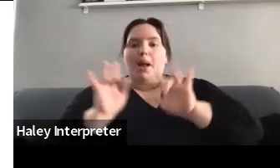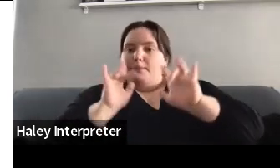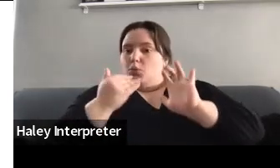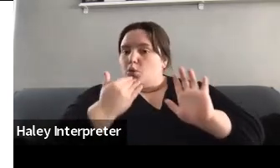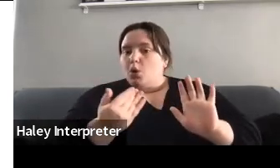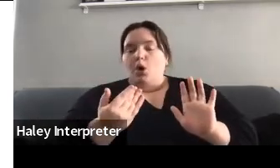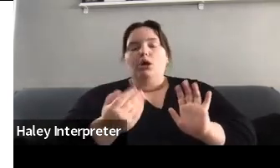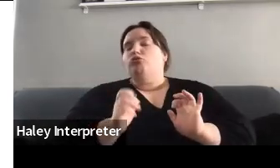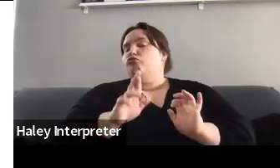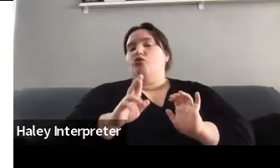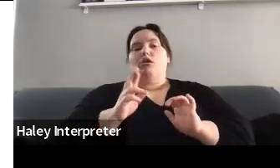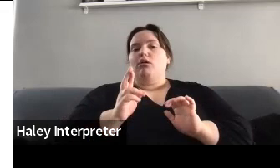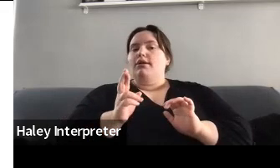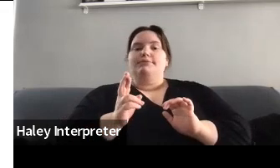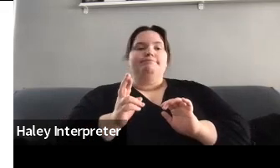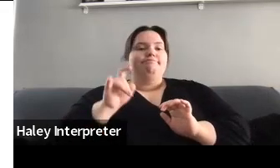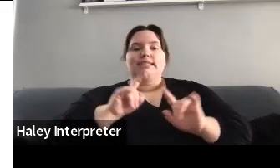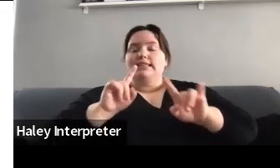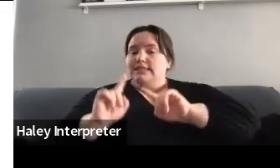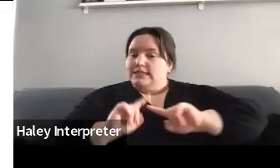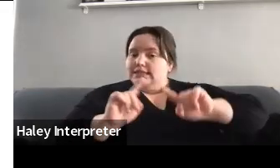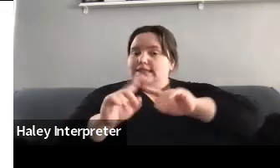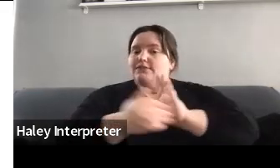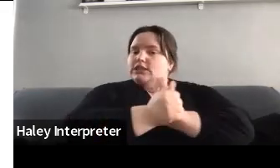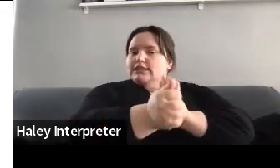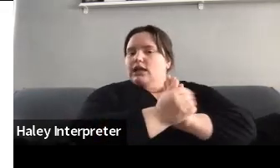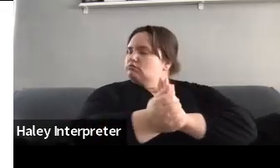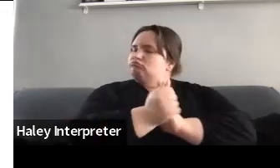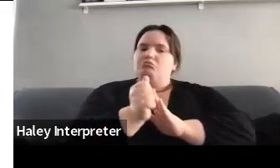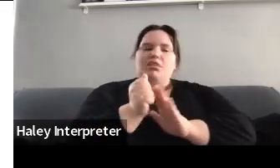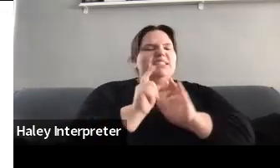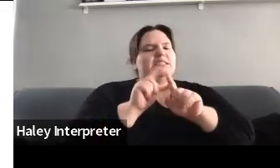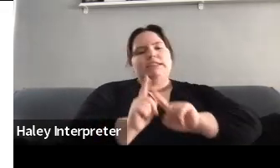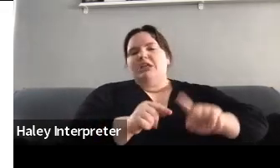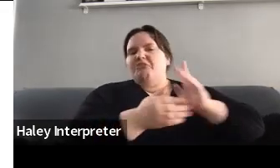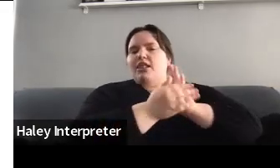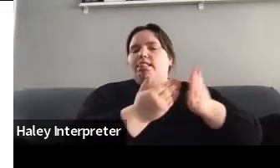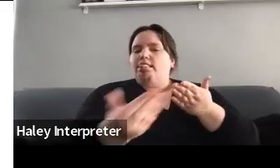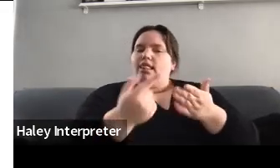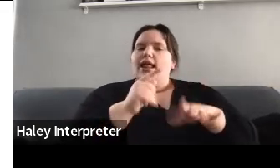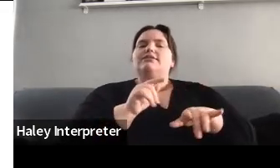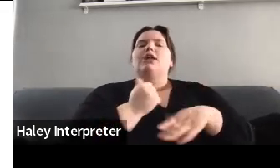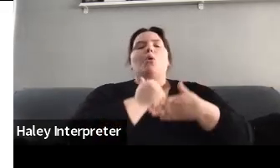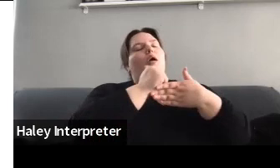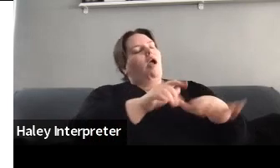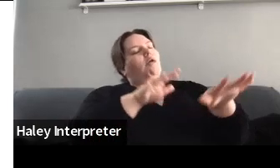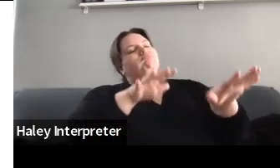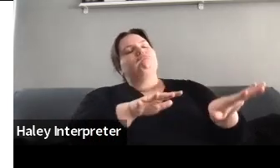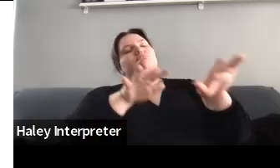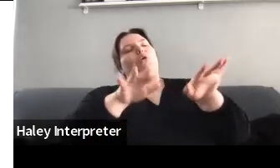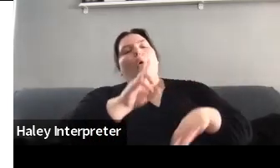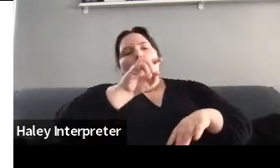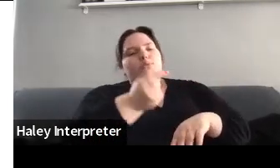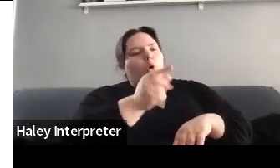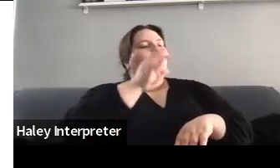for um, different skills, different things that will help calm your dog or cat. There's